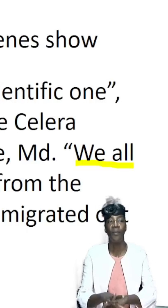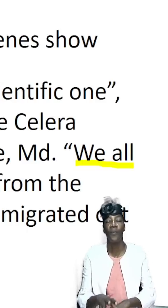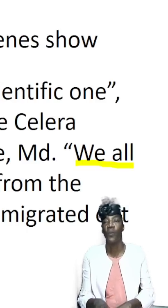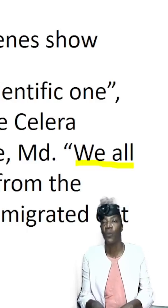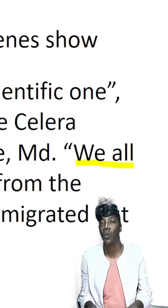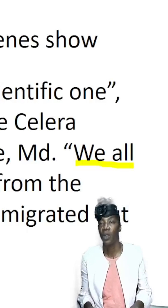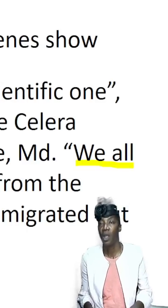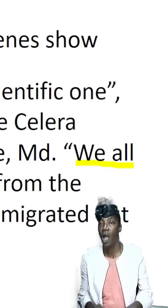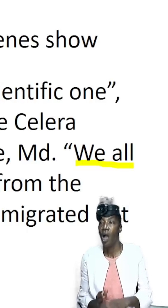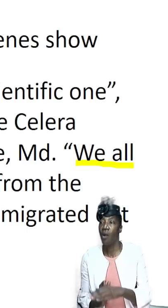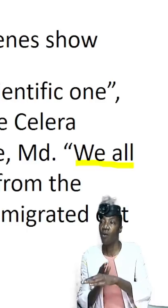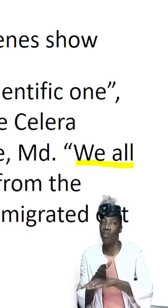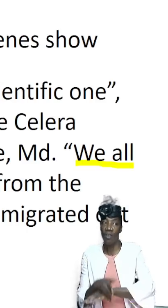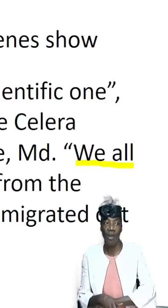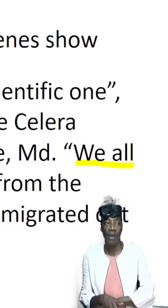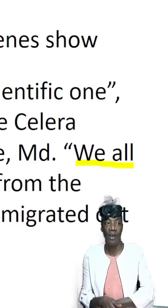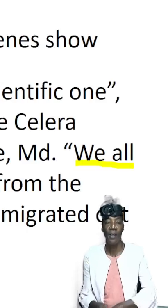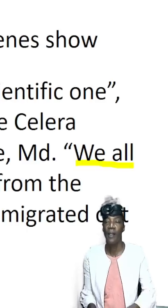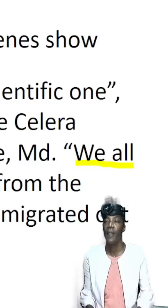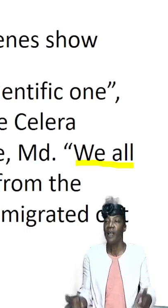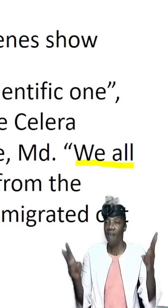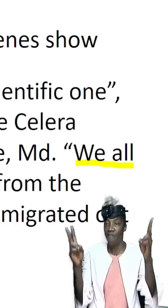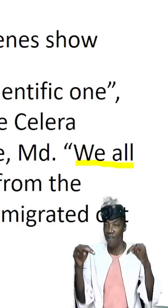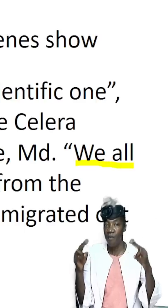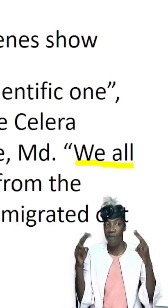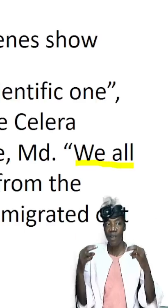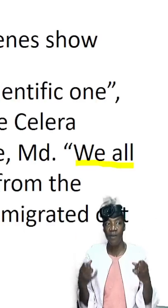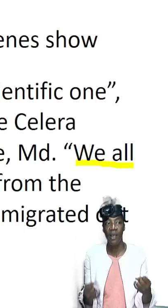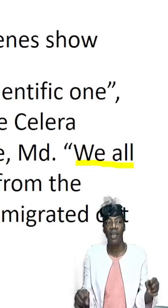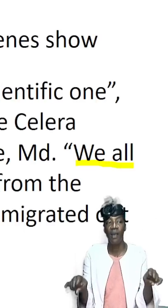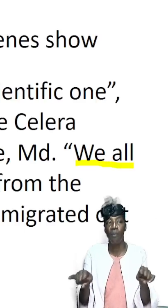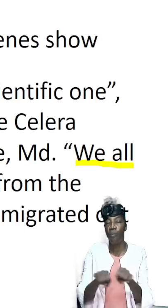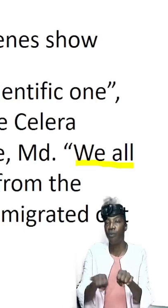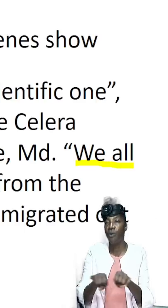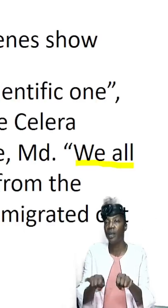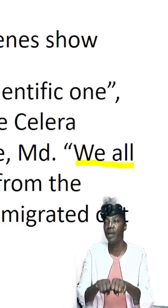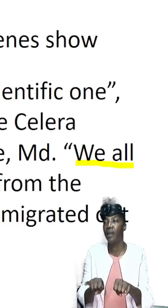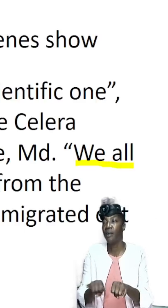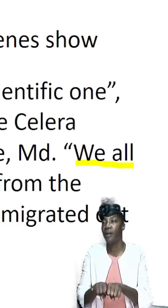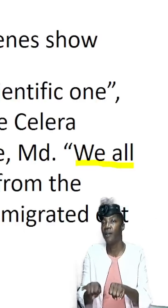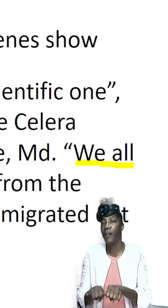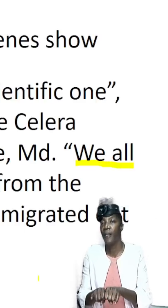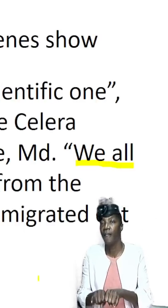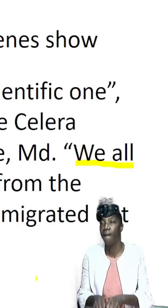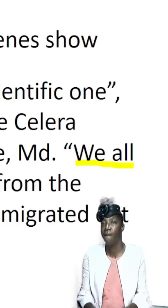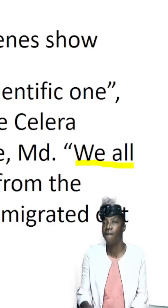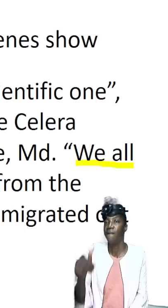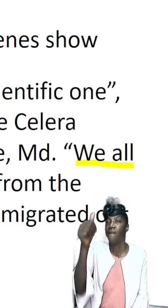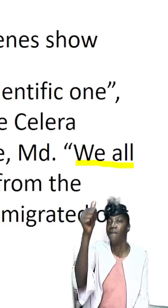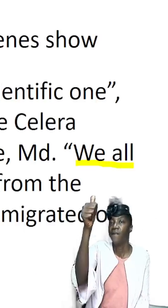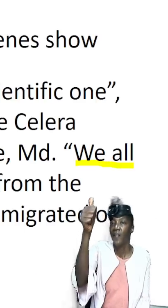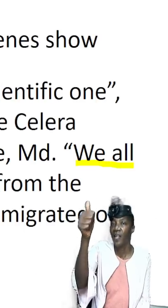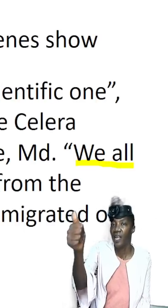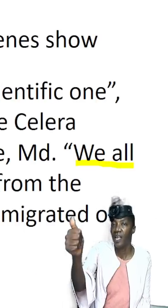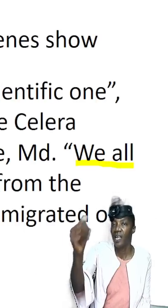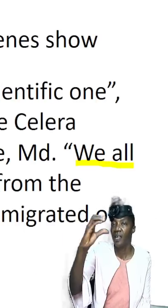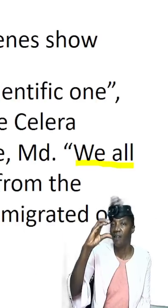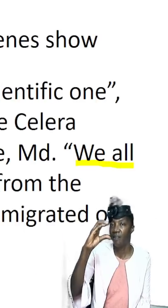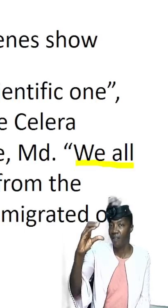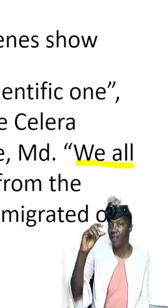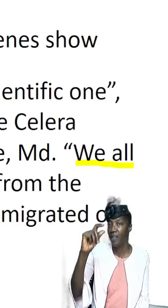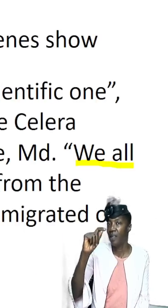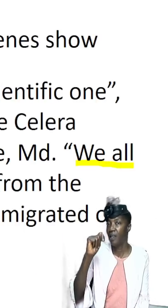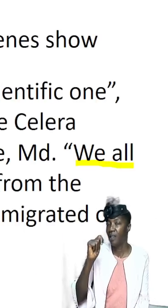very, very significant. And this is exactly what Acts chapter 17 and verse 26 told